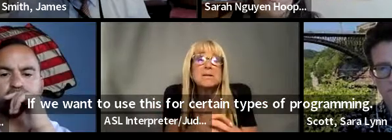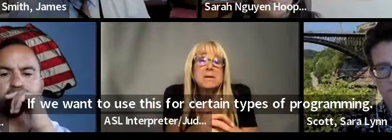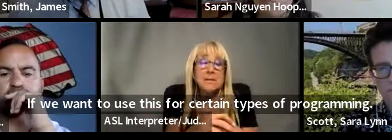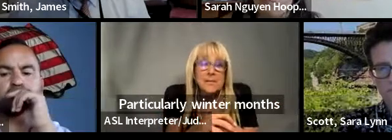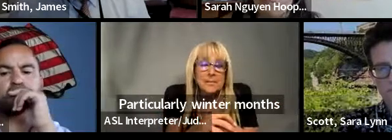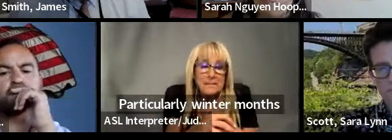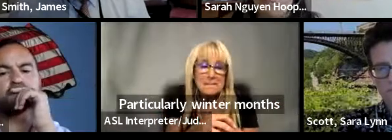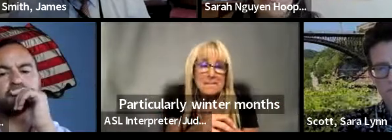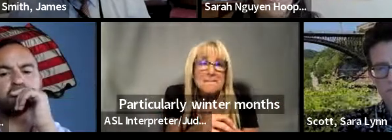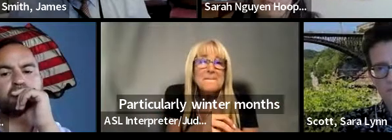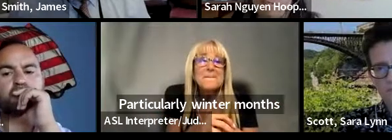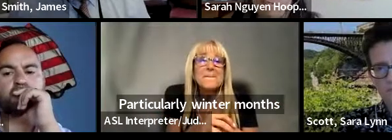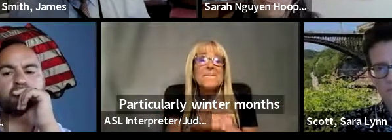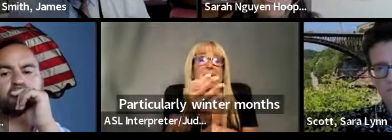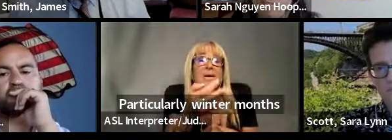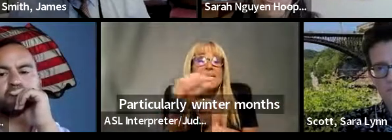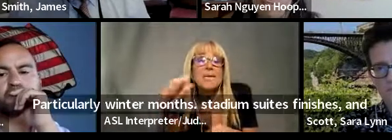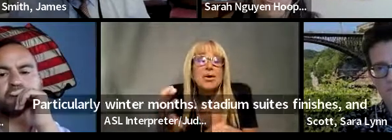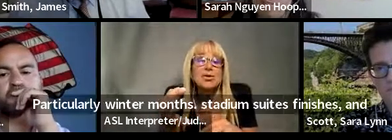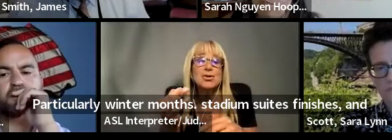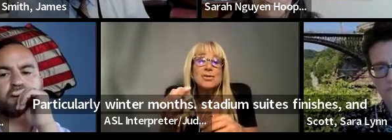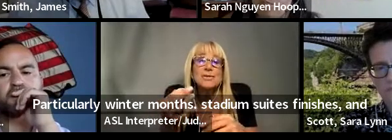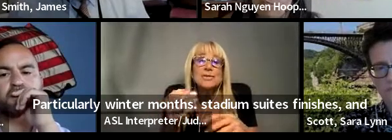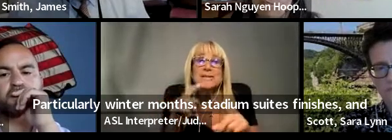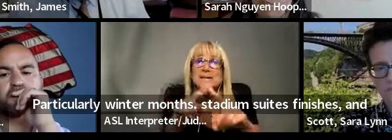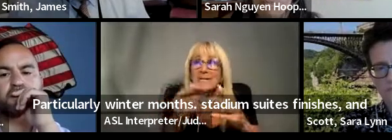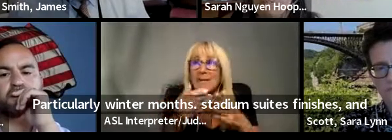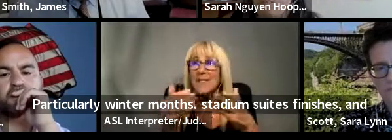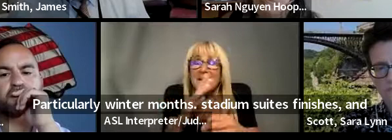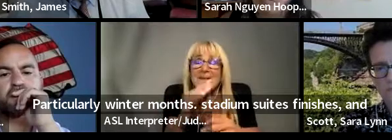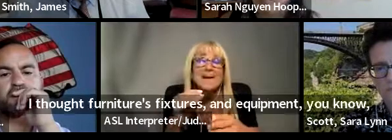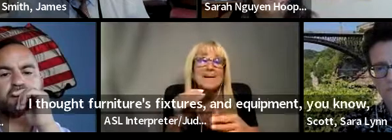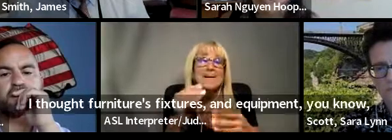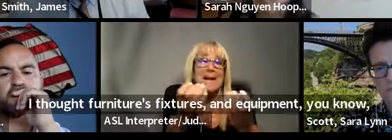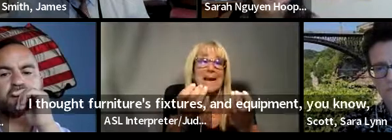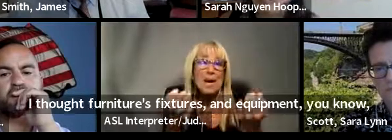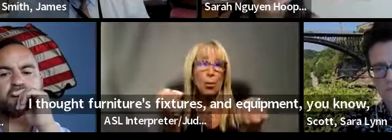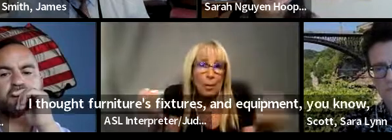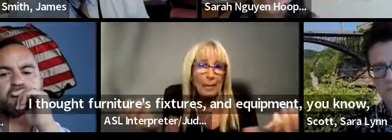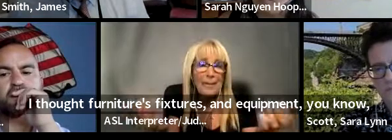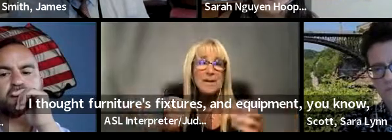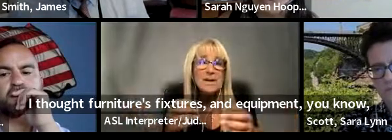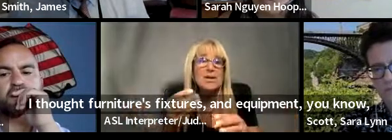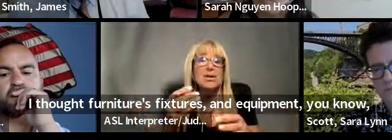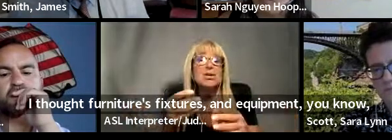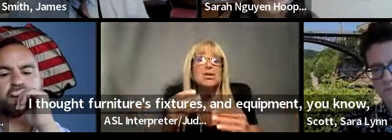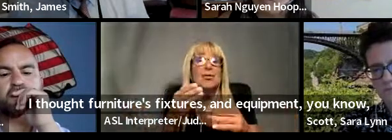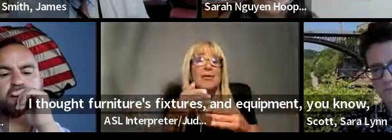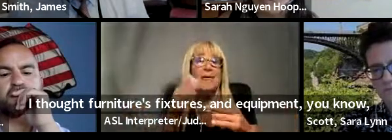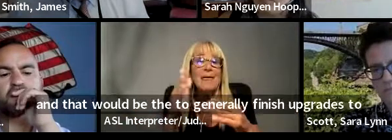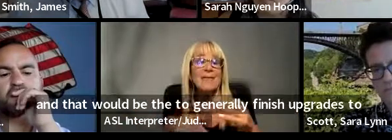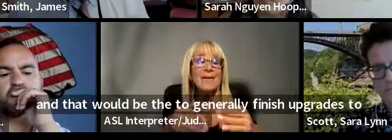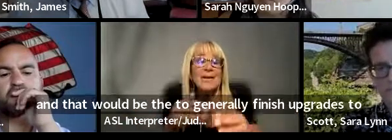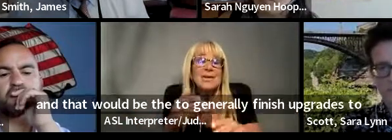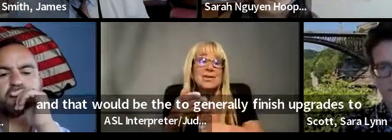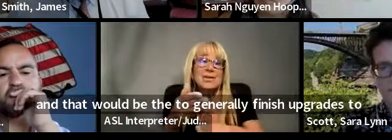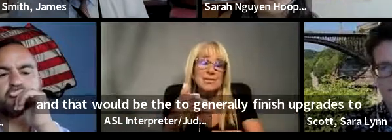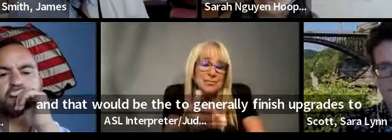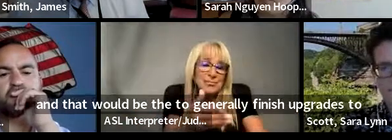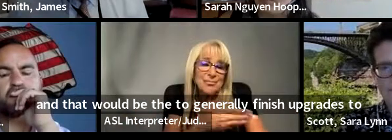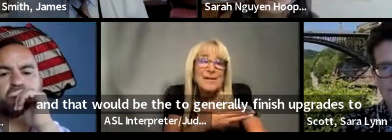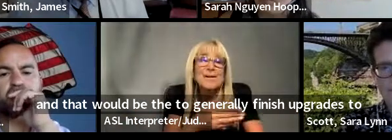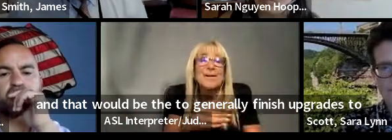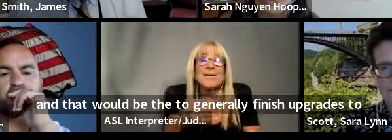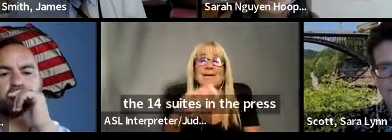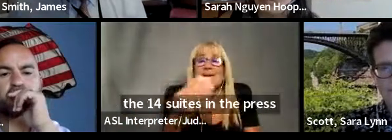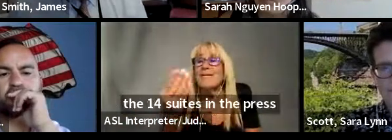FFE, furnitures, fixtures, and equipment. And that would be to generally finish upgrades to the 14 suites in the press box.